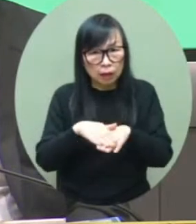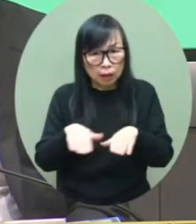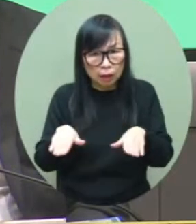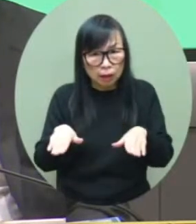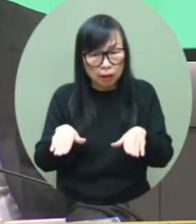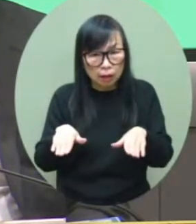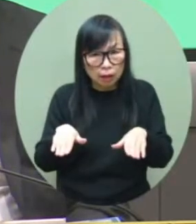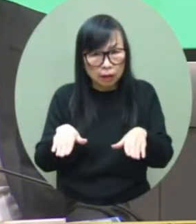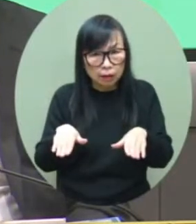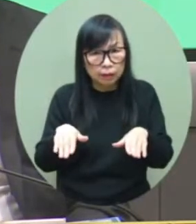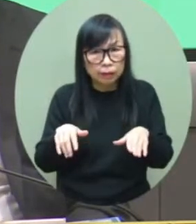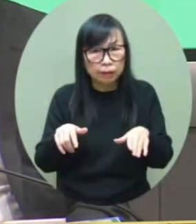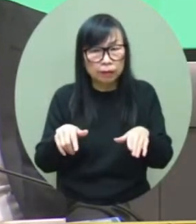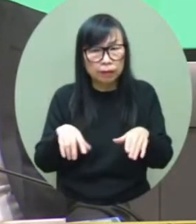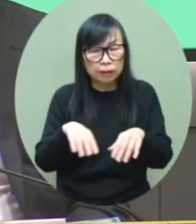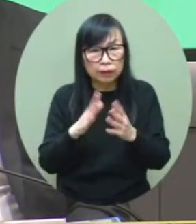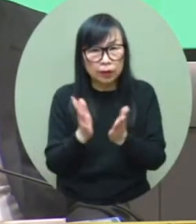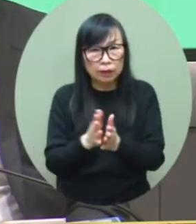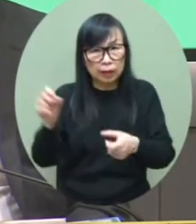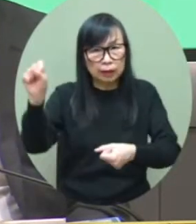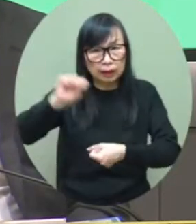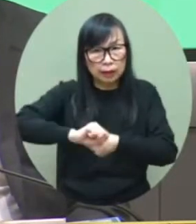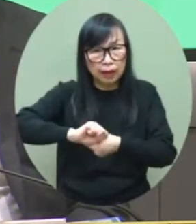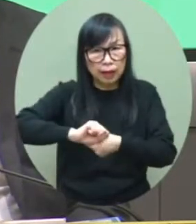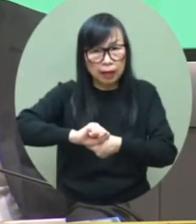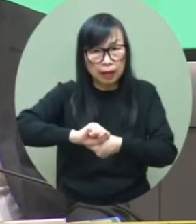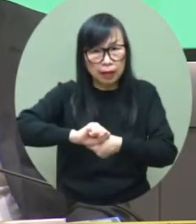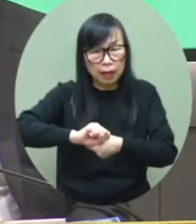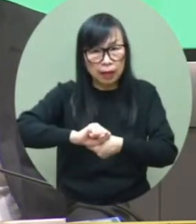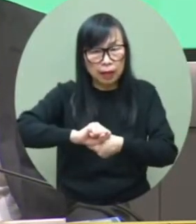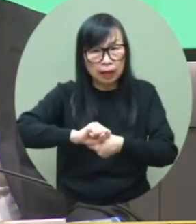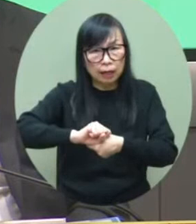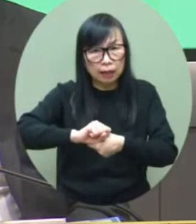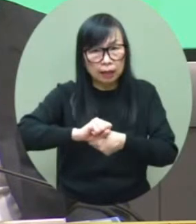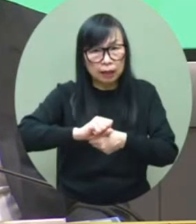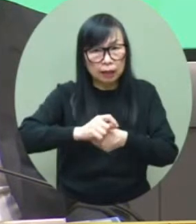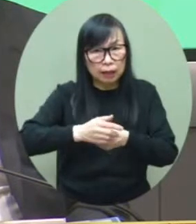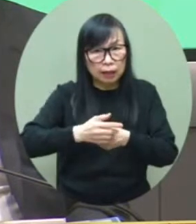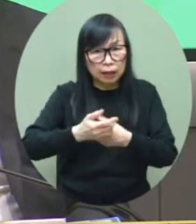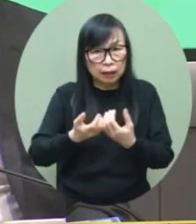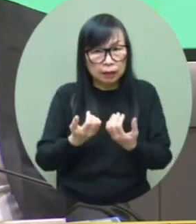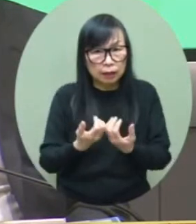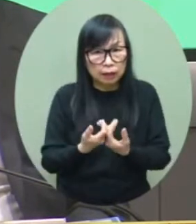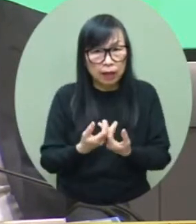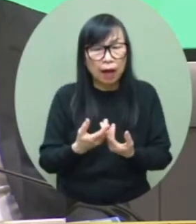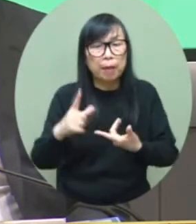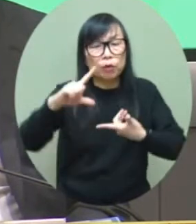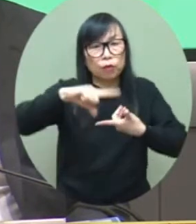And another point, I said before that because of